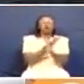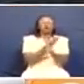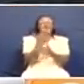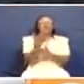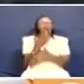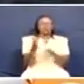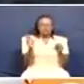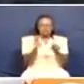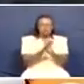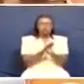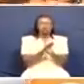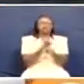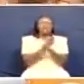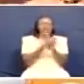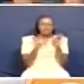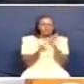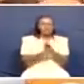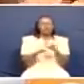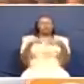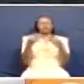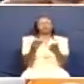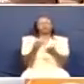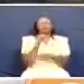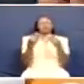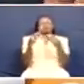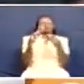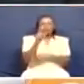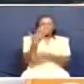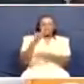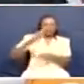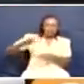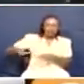complete set, there's not a single annexure that was left out.